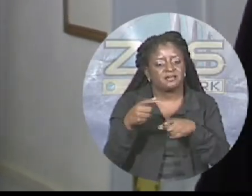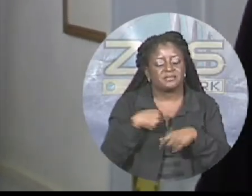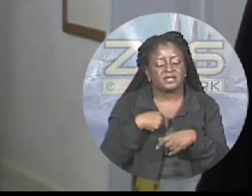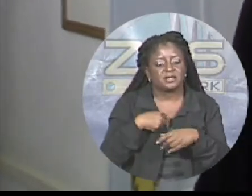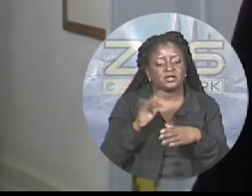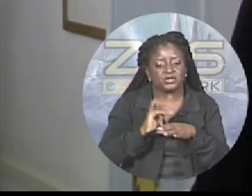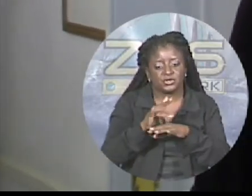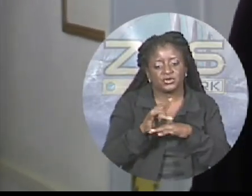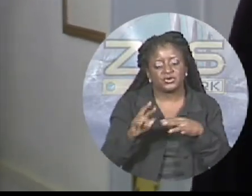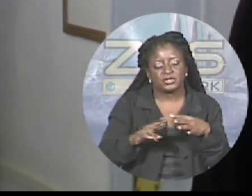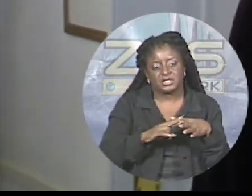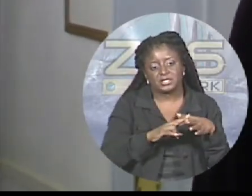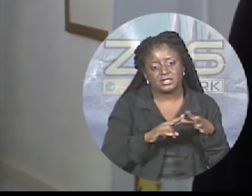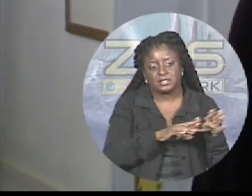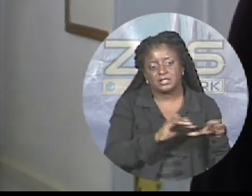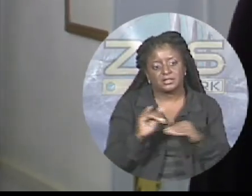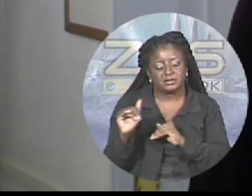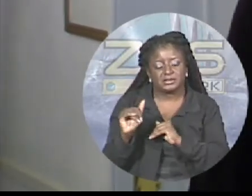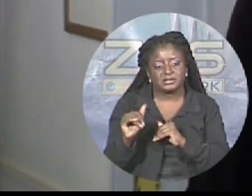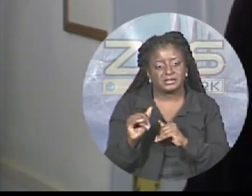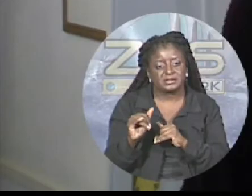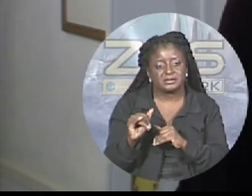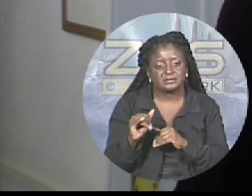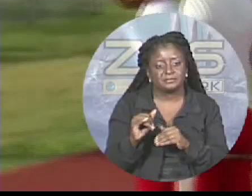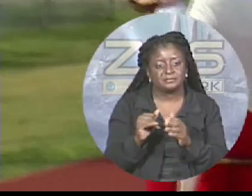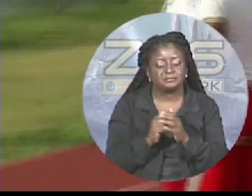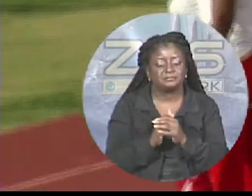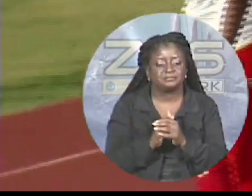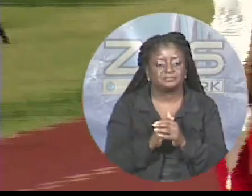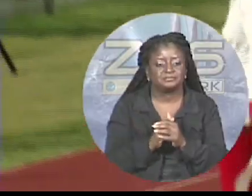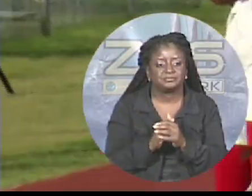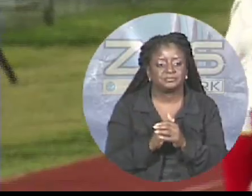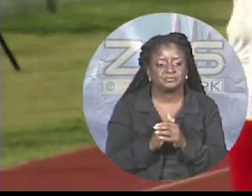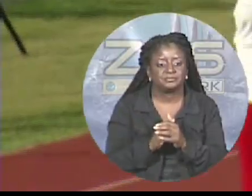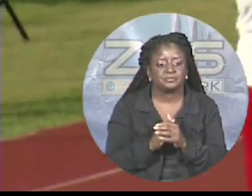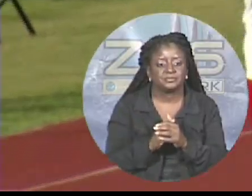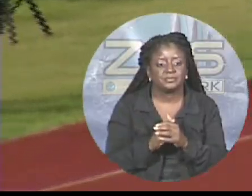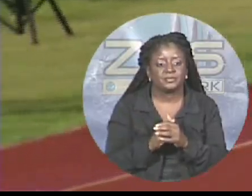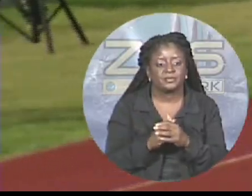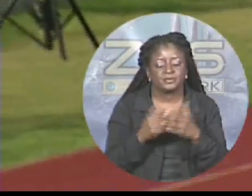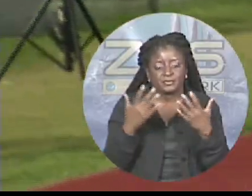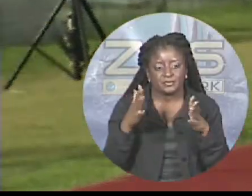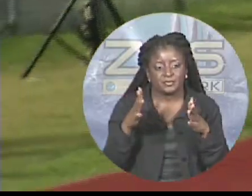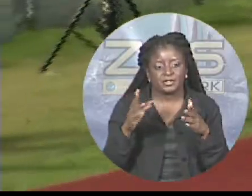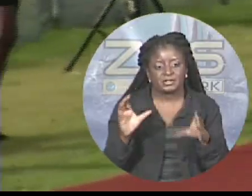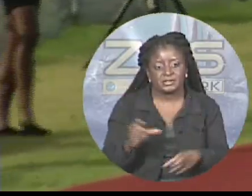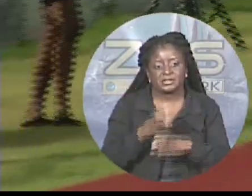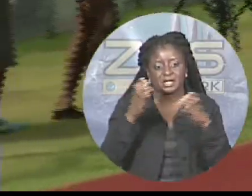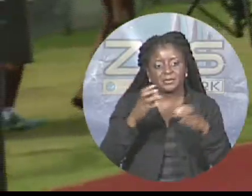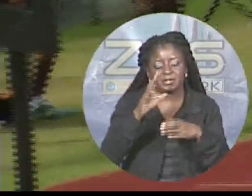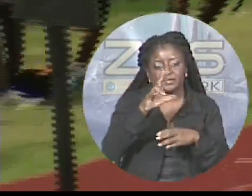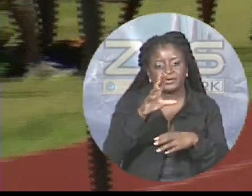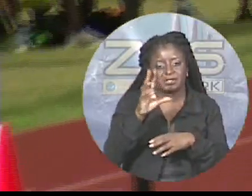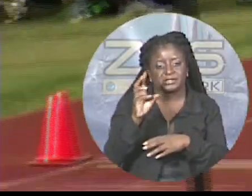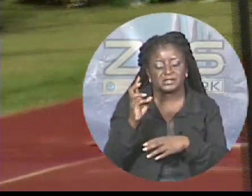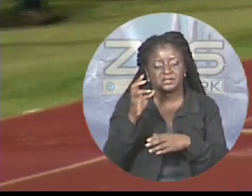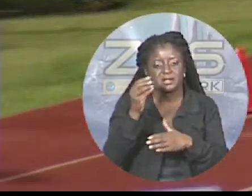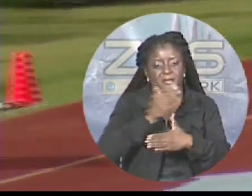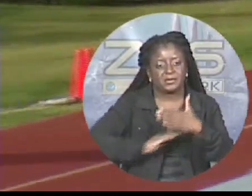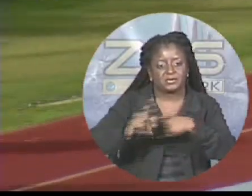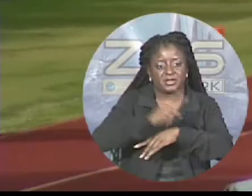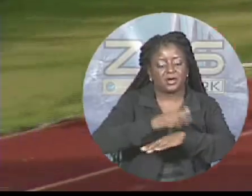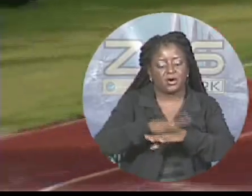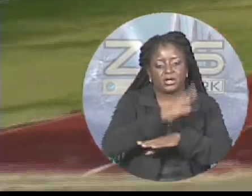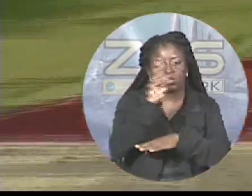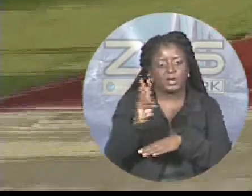my birthday was on August 16th. So I got back home on the 15th. Having celebrated his 36th birthday on Wednesday and the last few